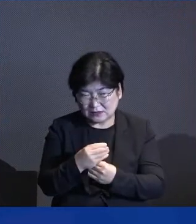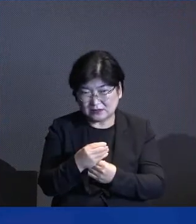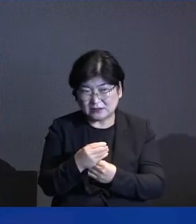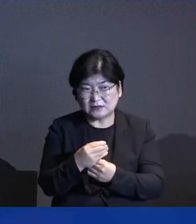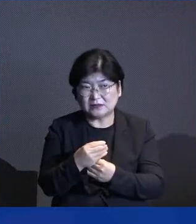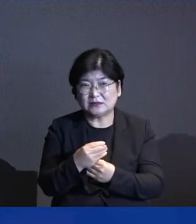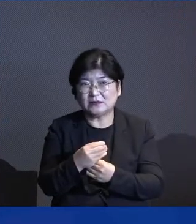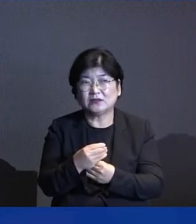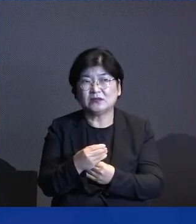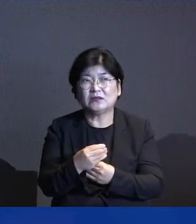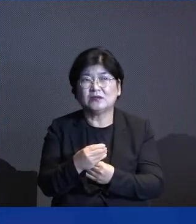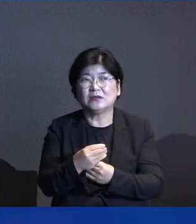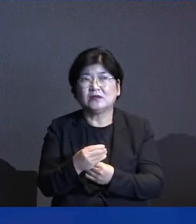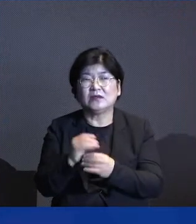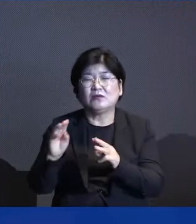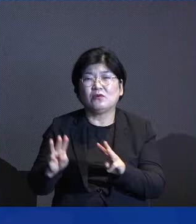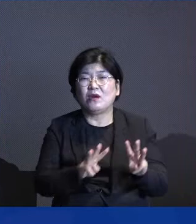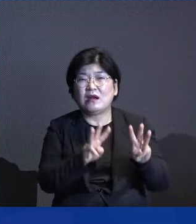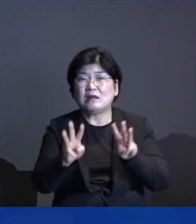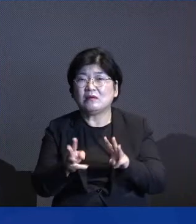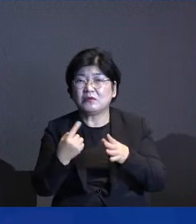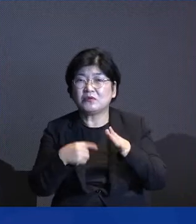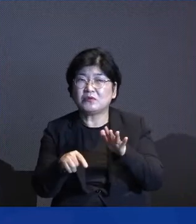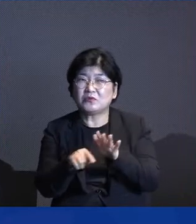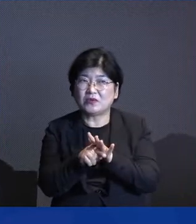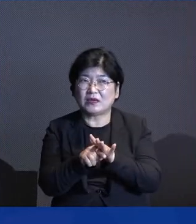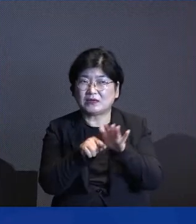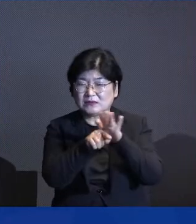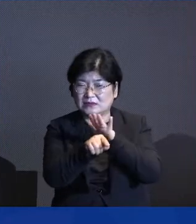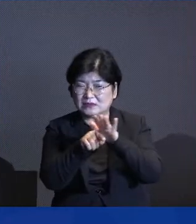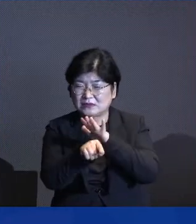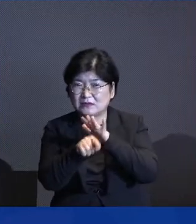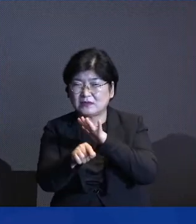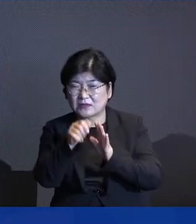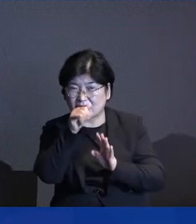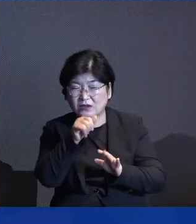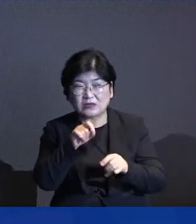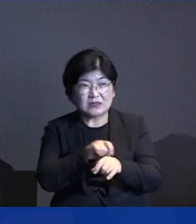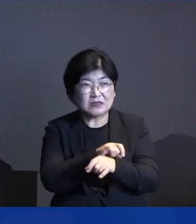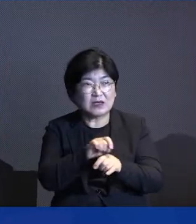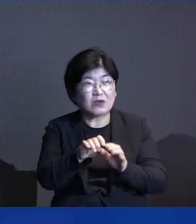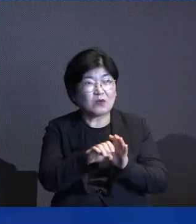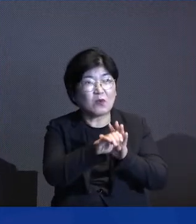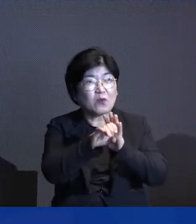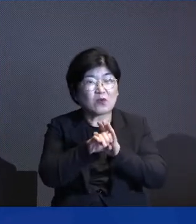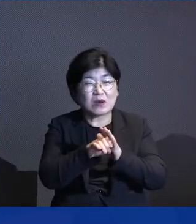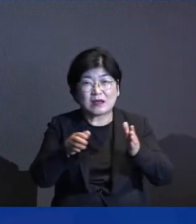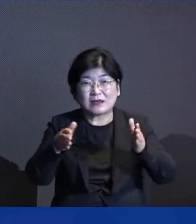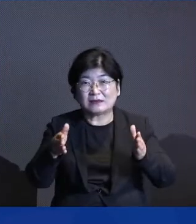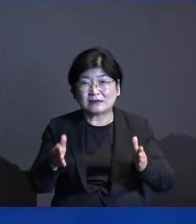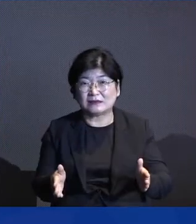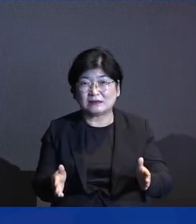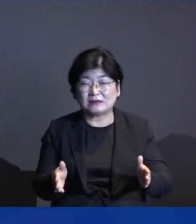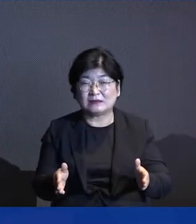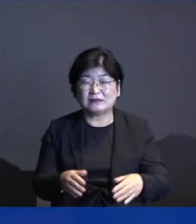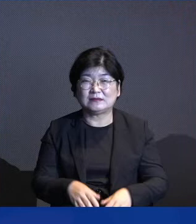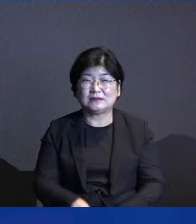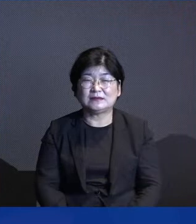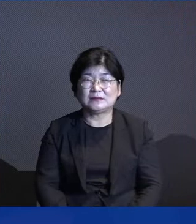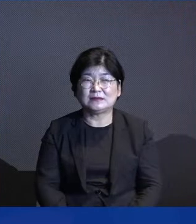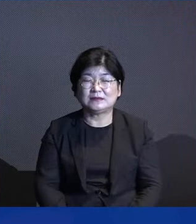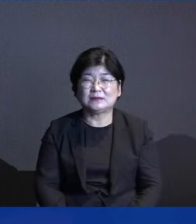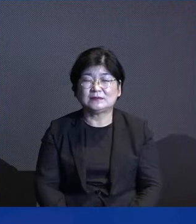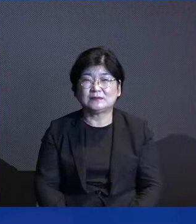support service by phone. During the pandemic, because of the COVID-19,